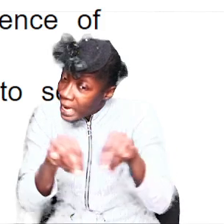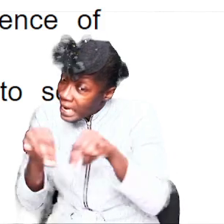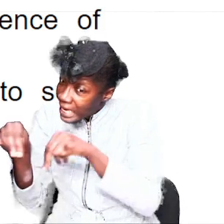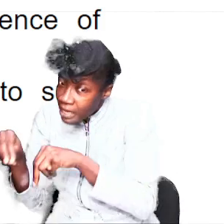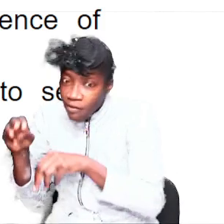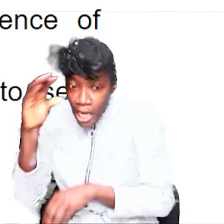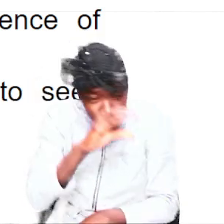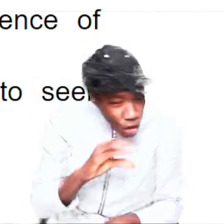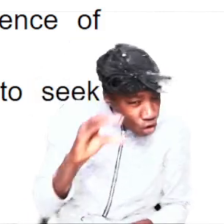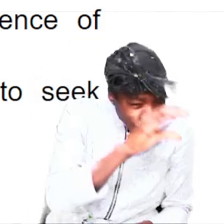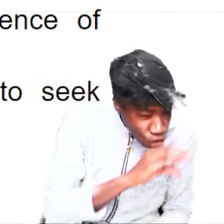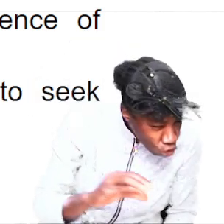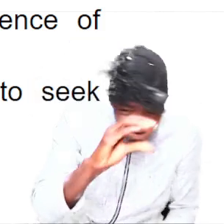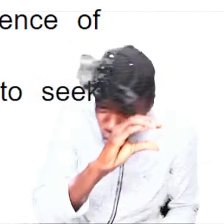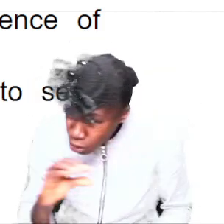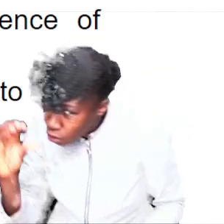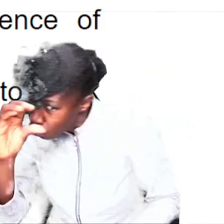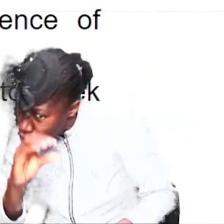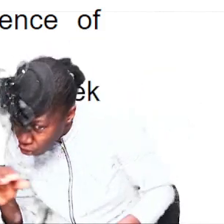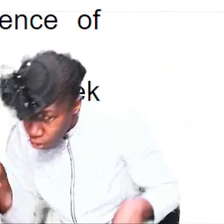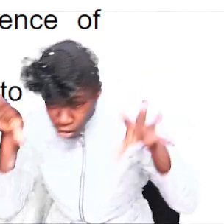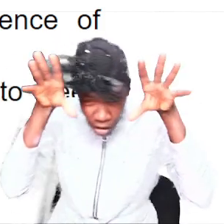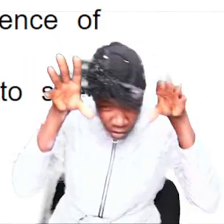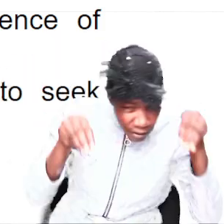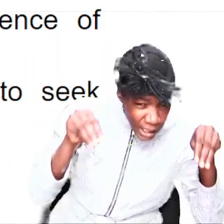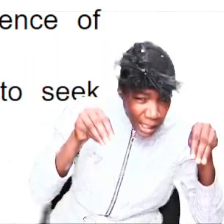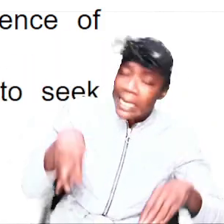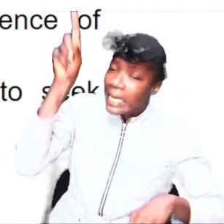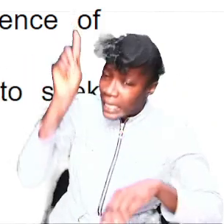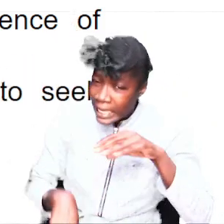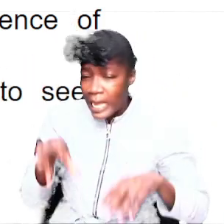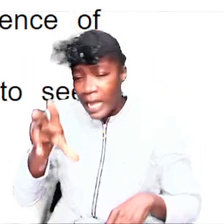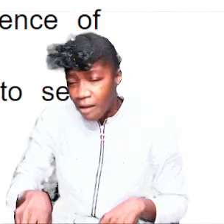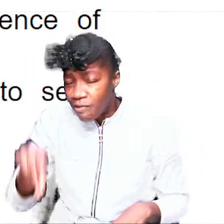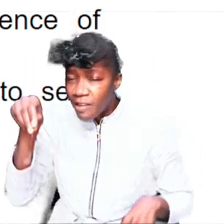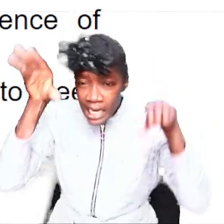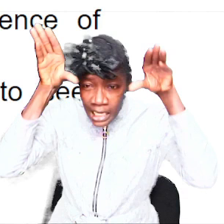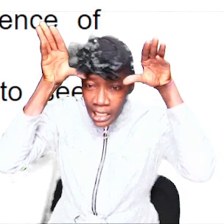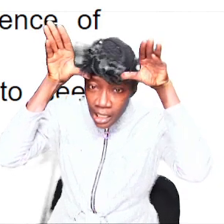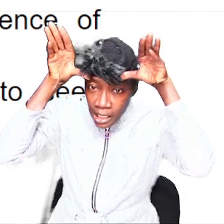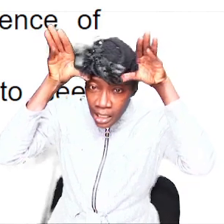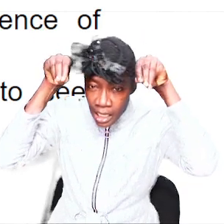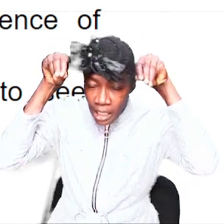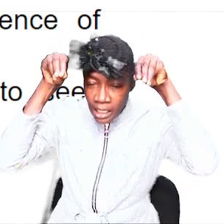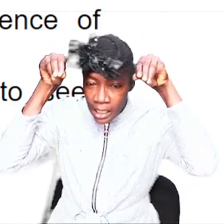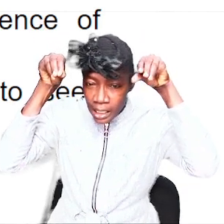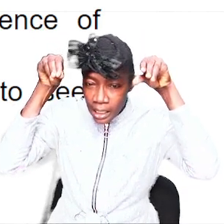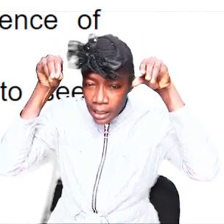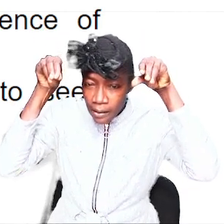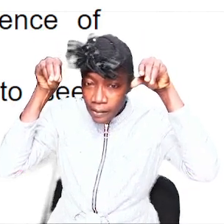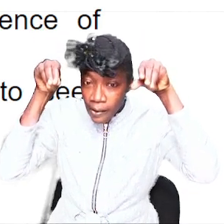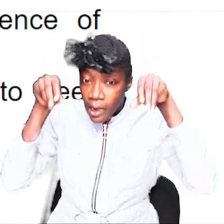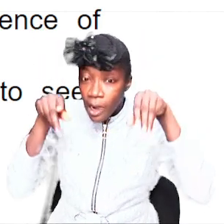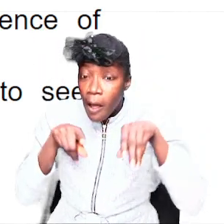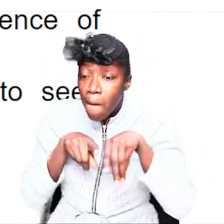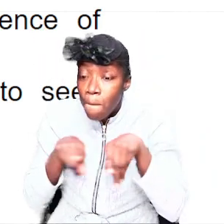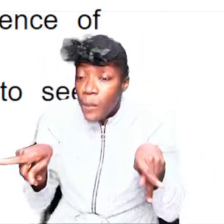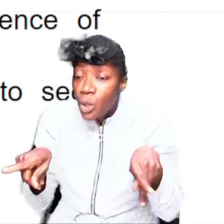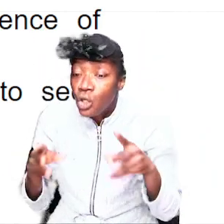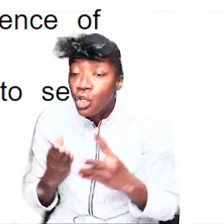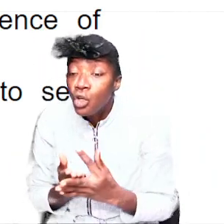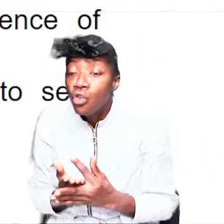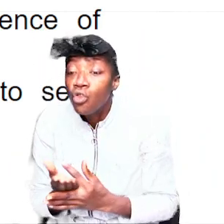for the donkeys diligently, but they did not find the donkeys, right? But it was through the